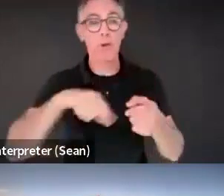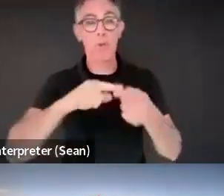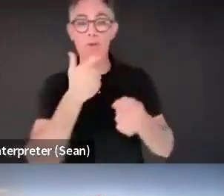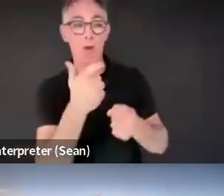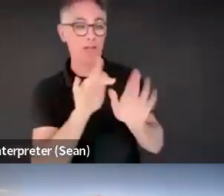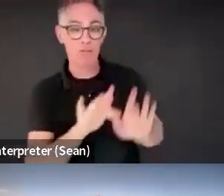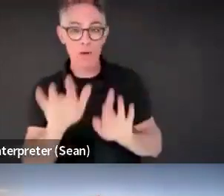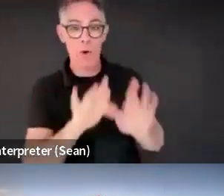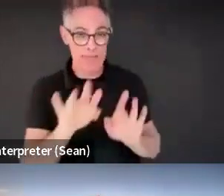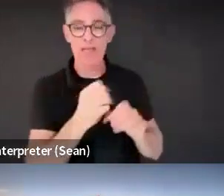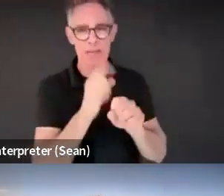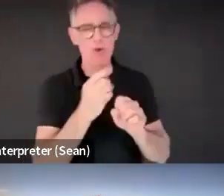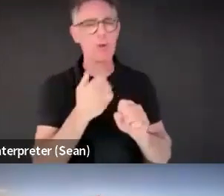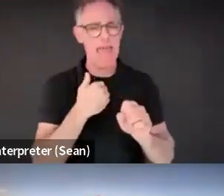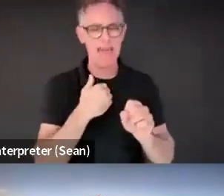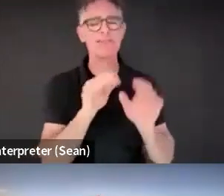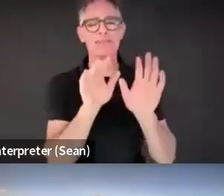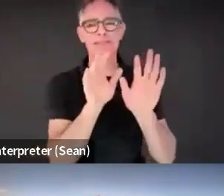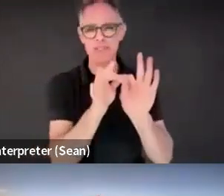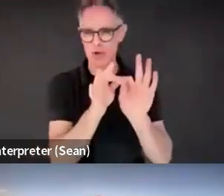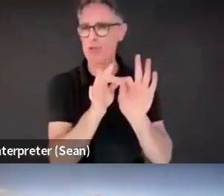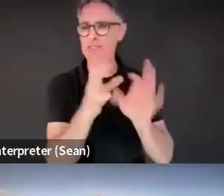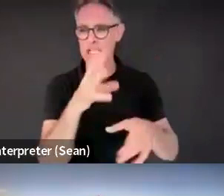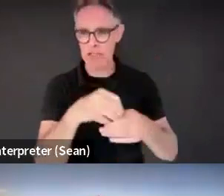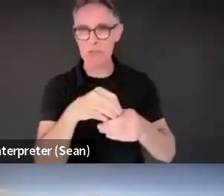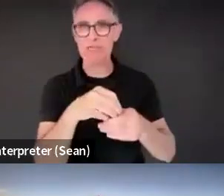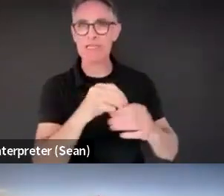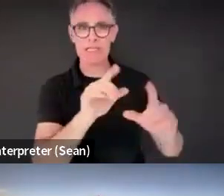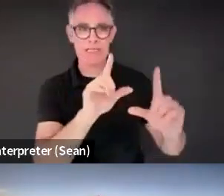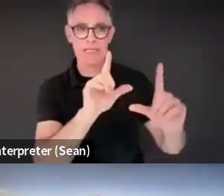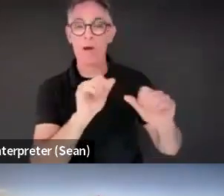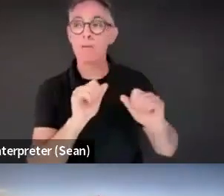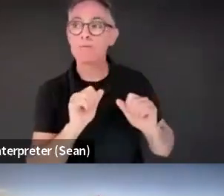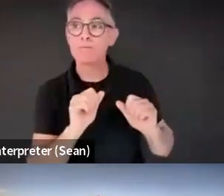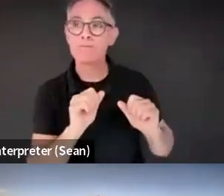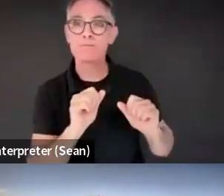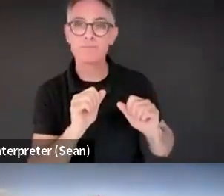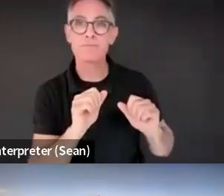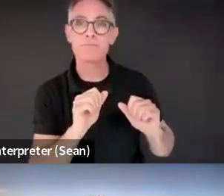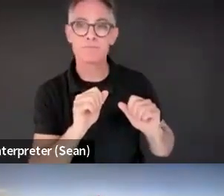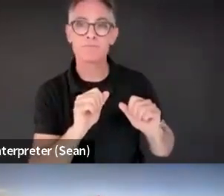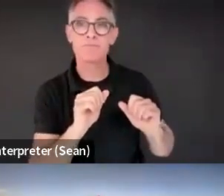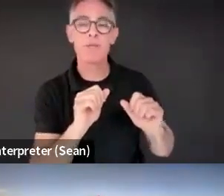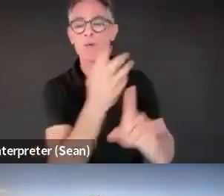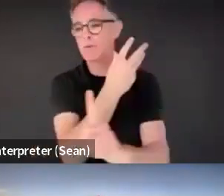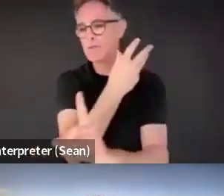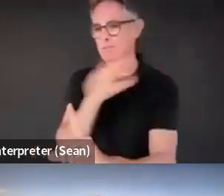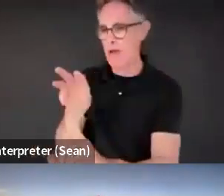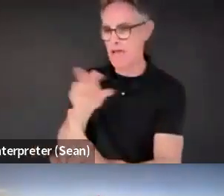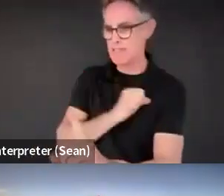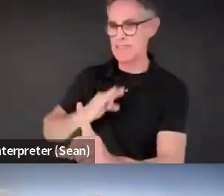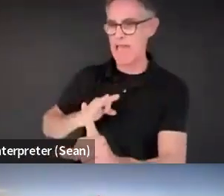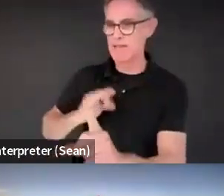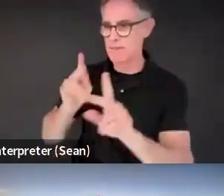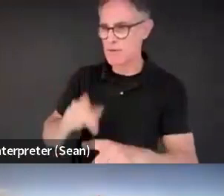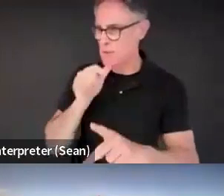Community Services, let's make sure that we actually get the staff person that is signing spotlighted. So I got to make sure I'm doing that correctly